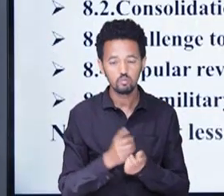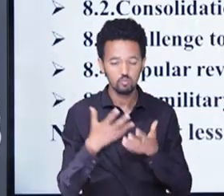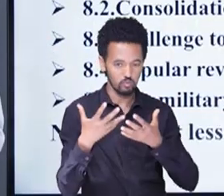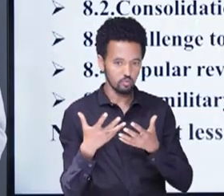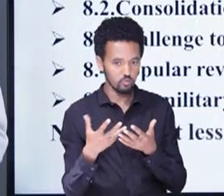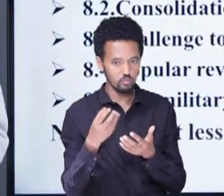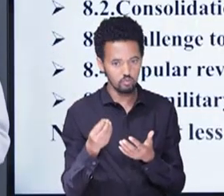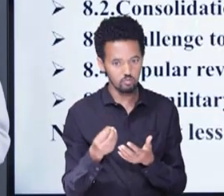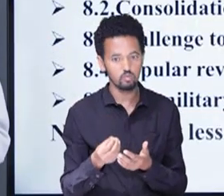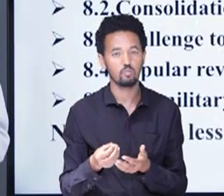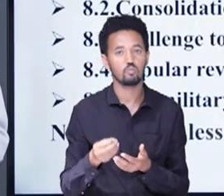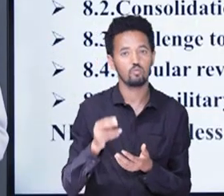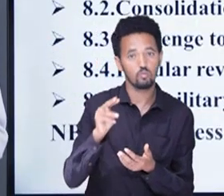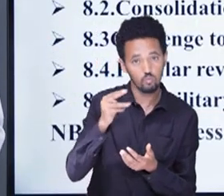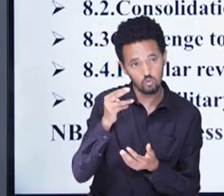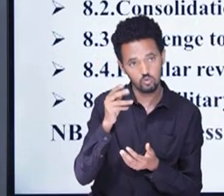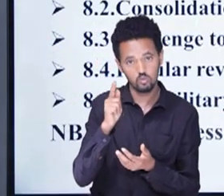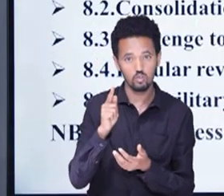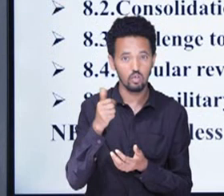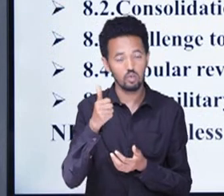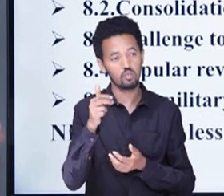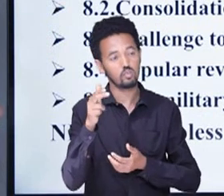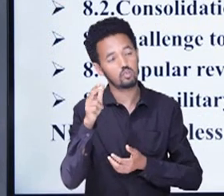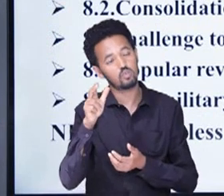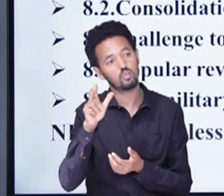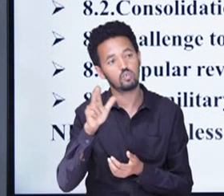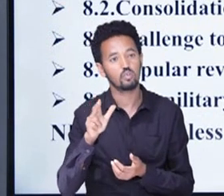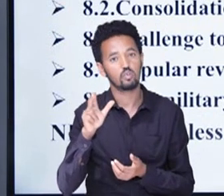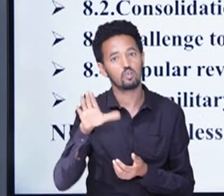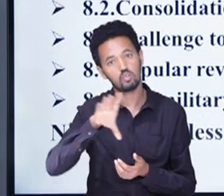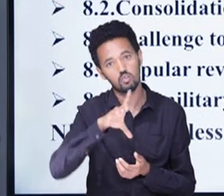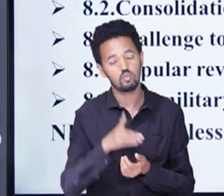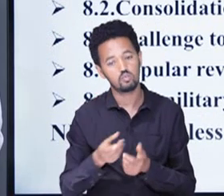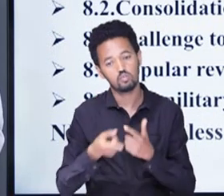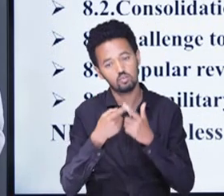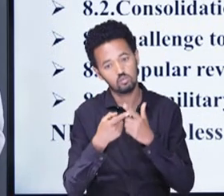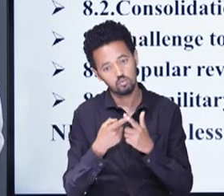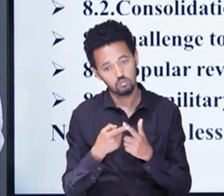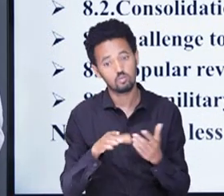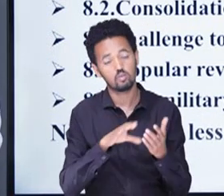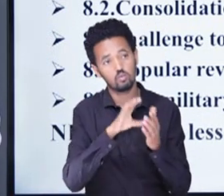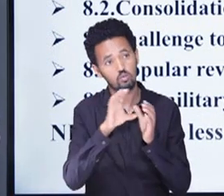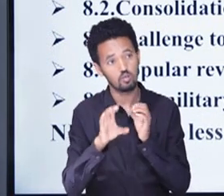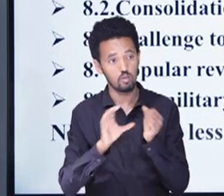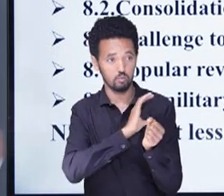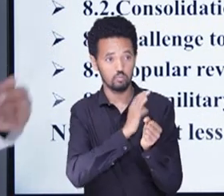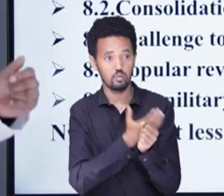of monarchy. Second one, consolidation of autocratic